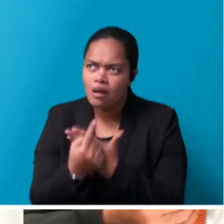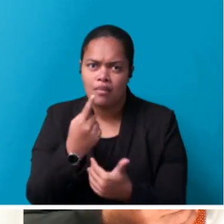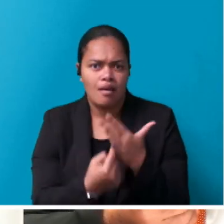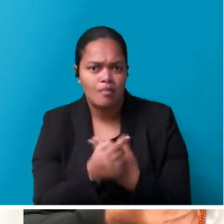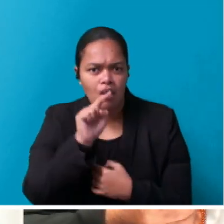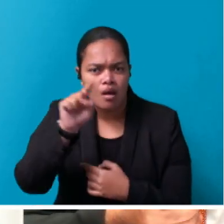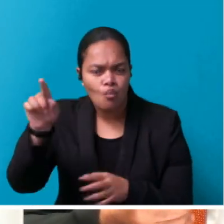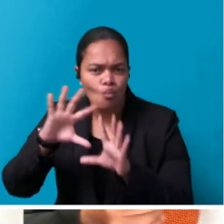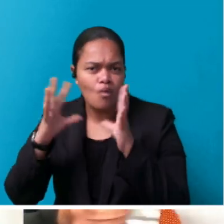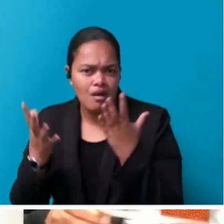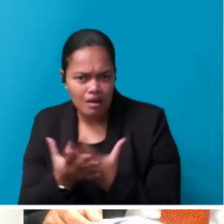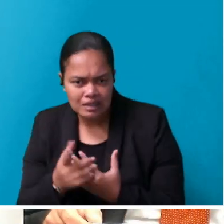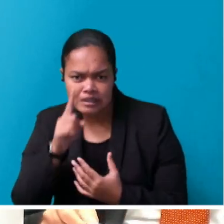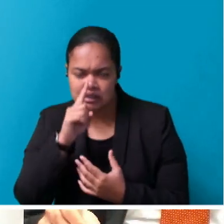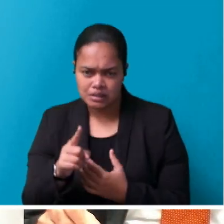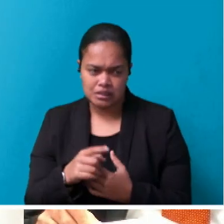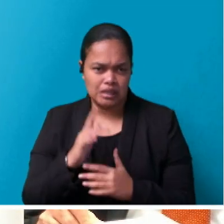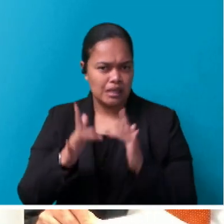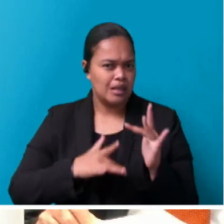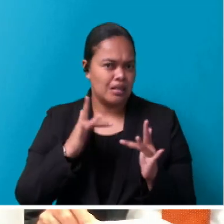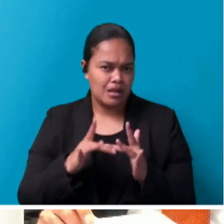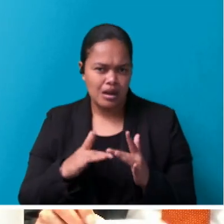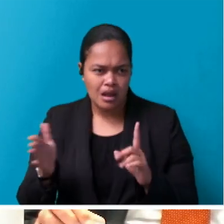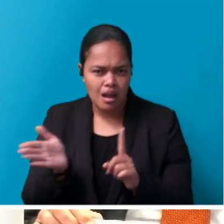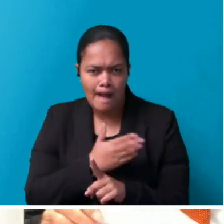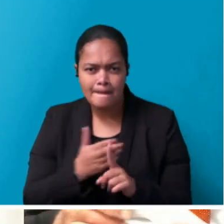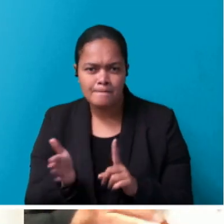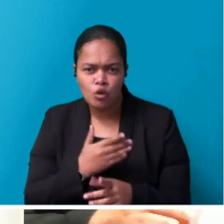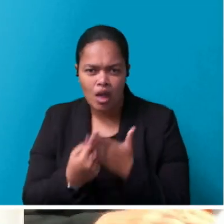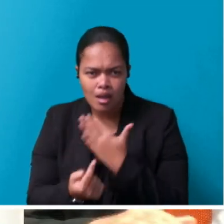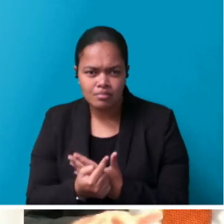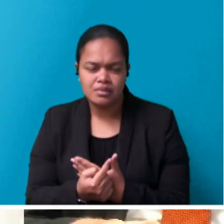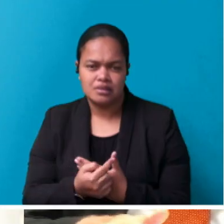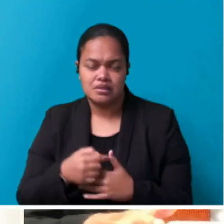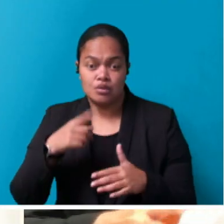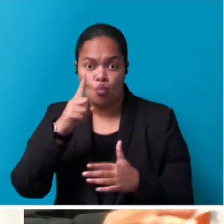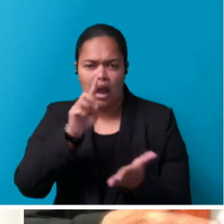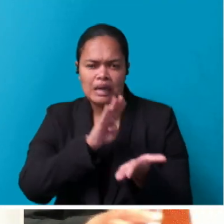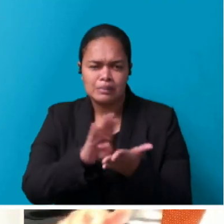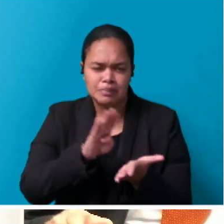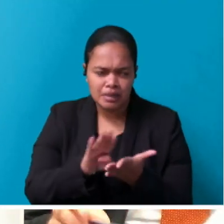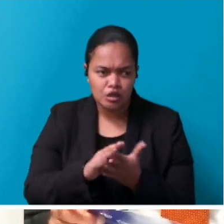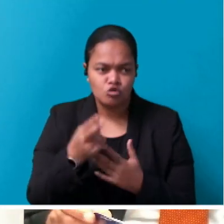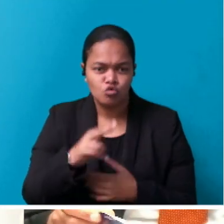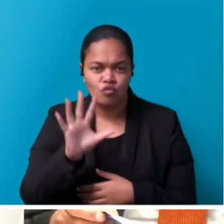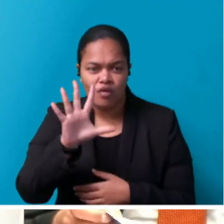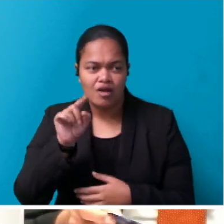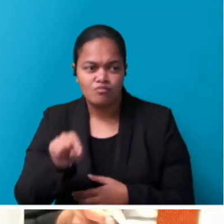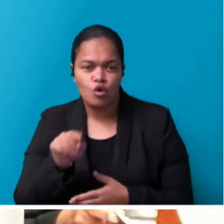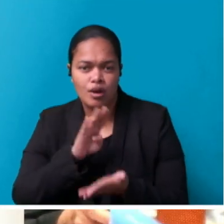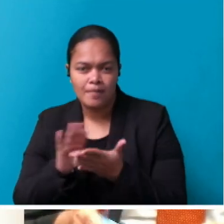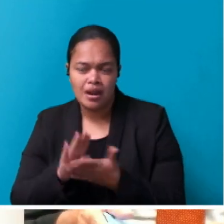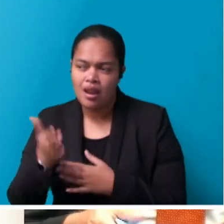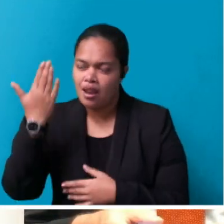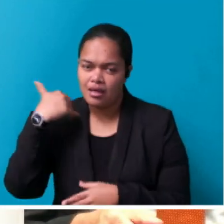see the number of internet users that have surged from 1 billion in 2005 to 5.5 billion